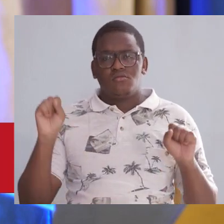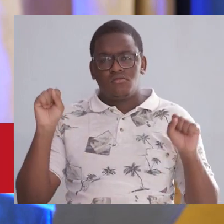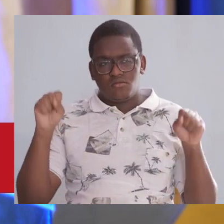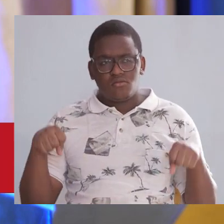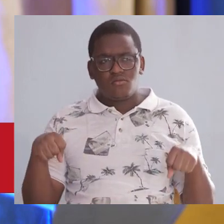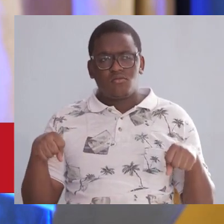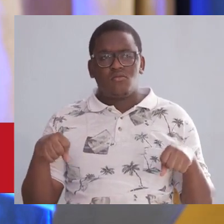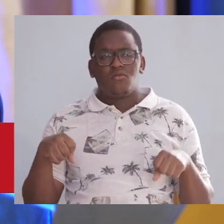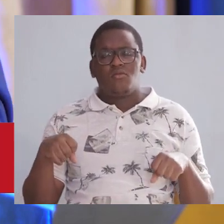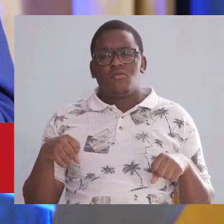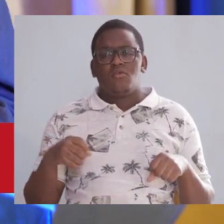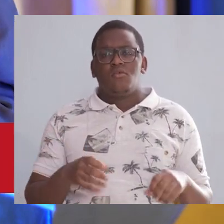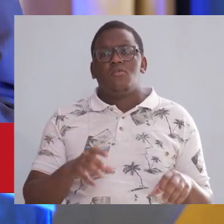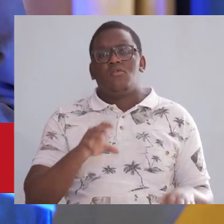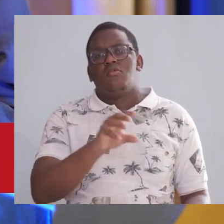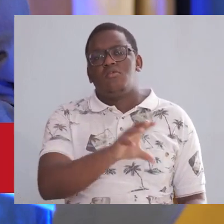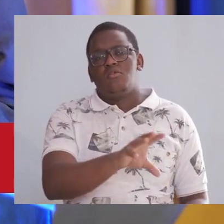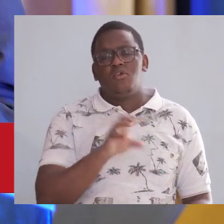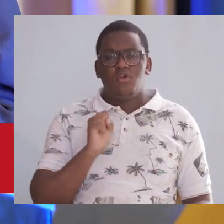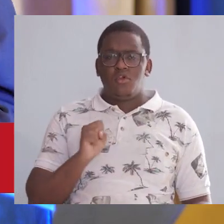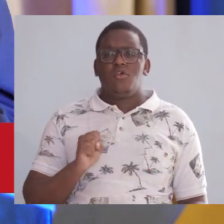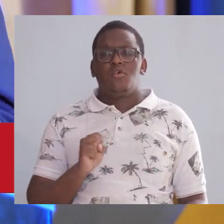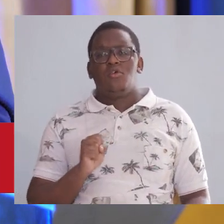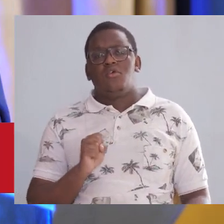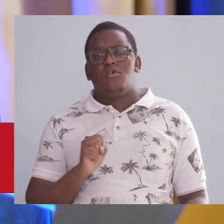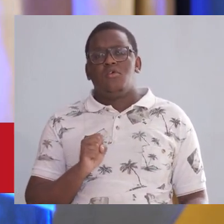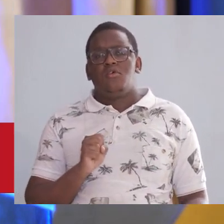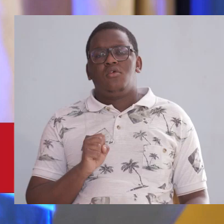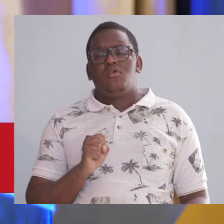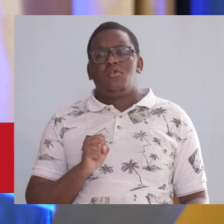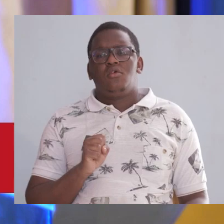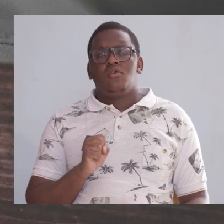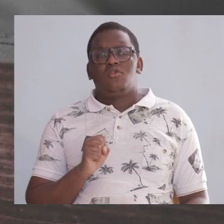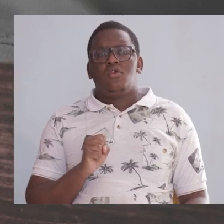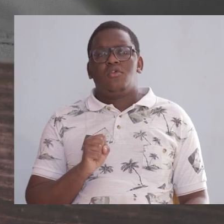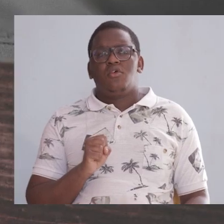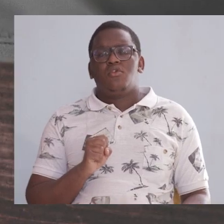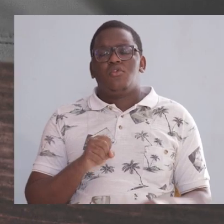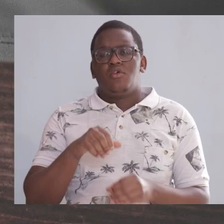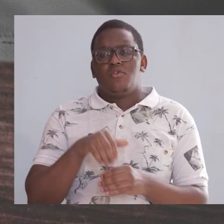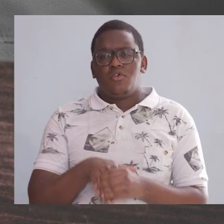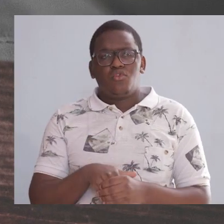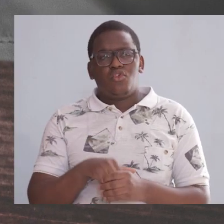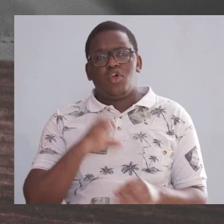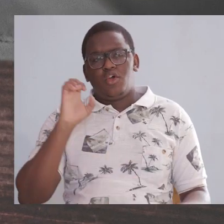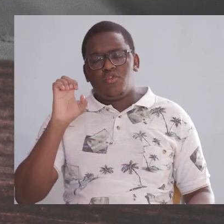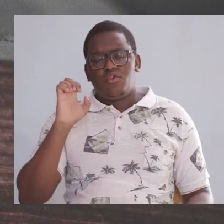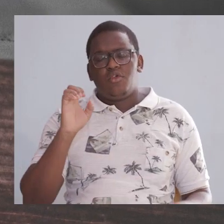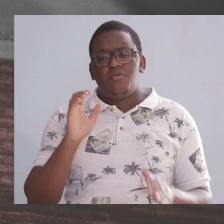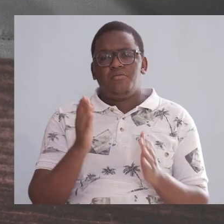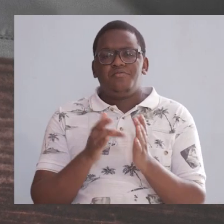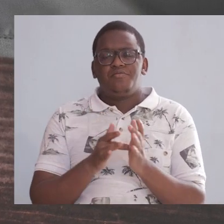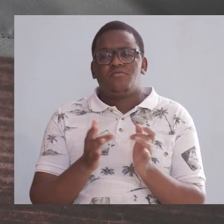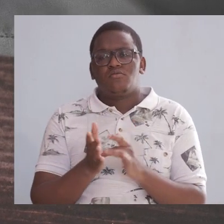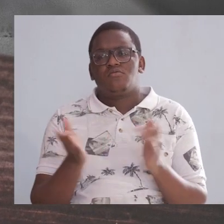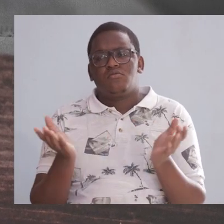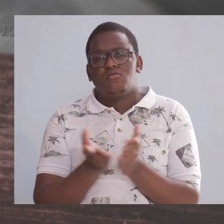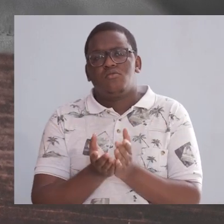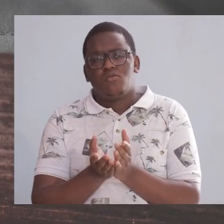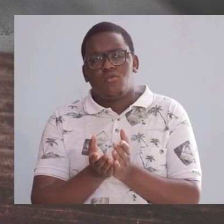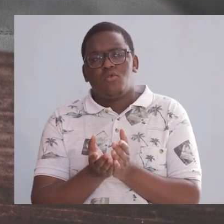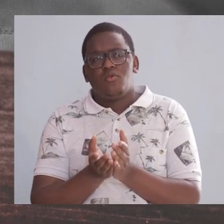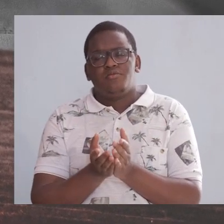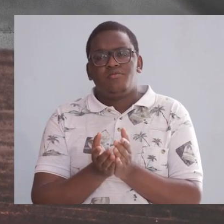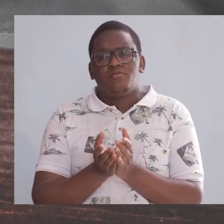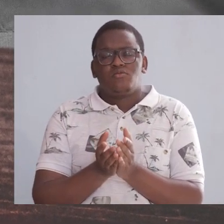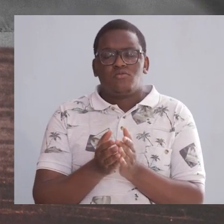or a consequence of stealing. Exodus chapter 22, verse 2 says, if a thief is found breaking in and he